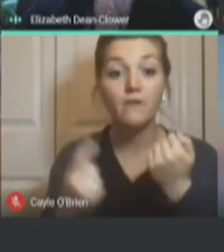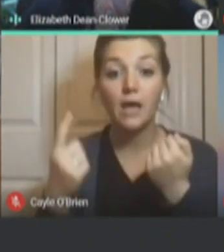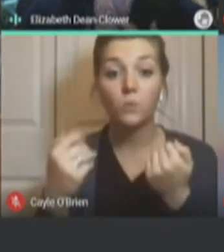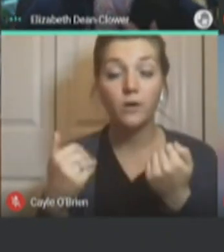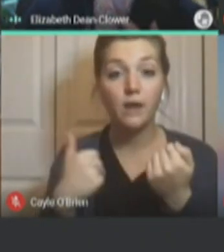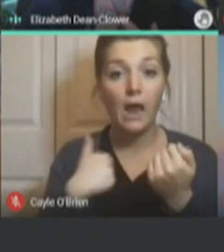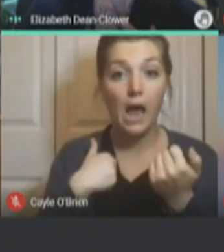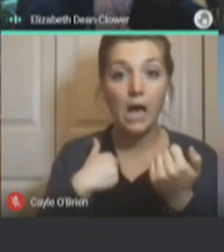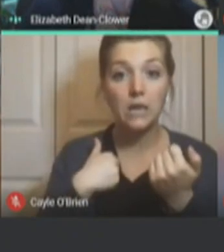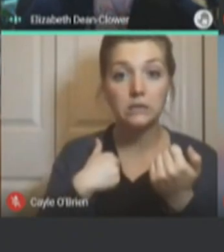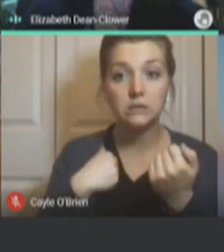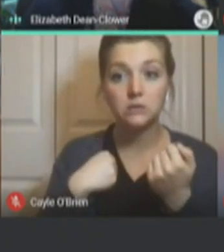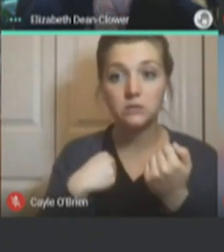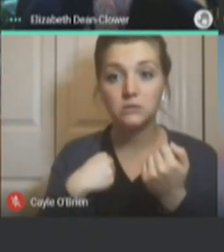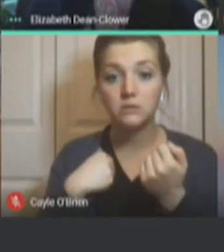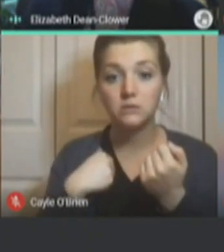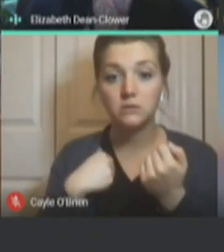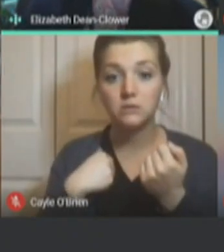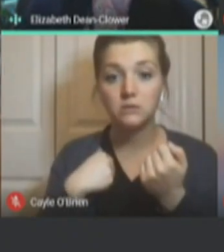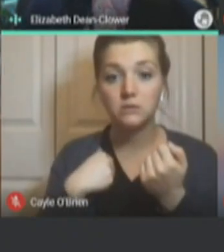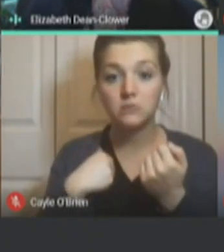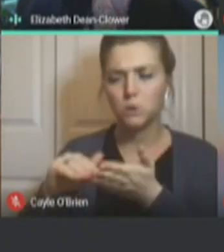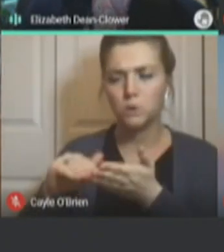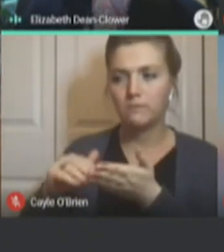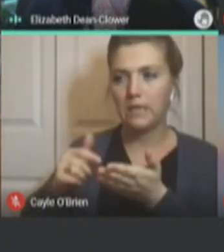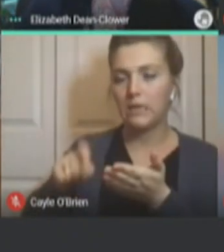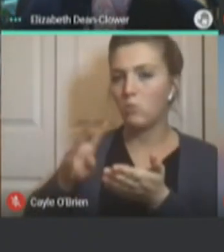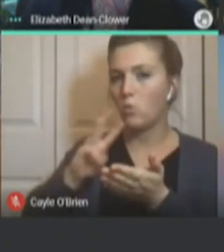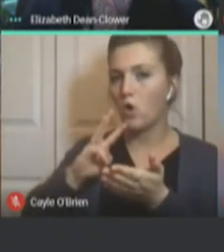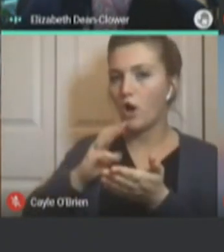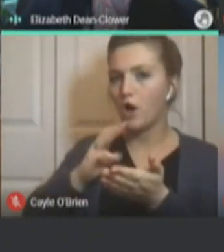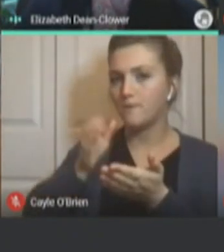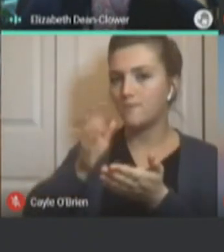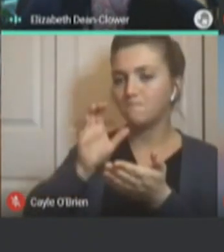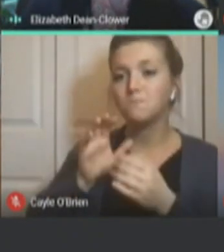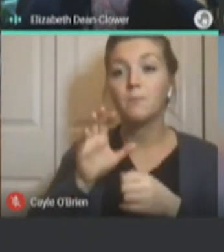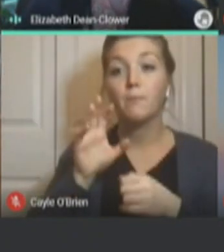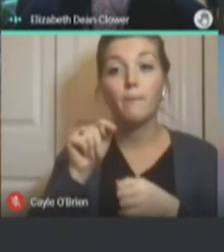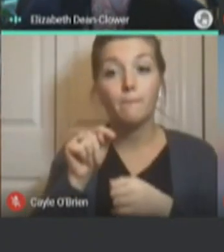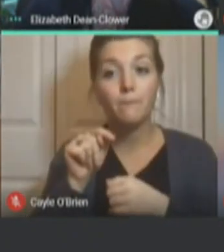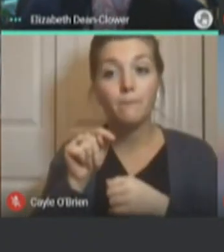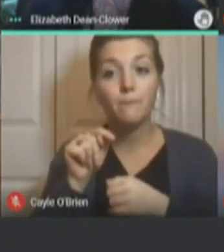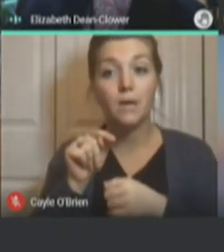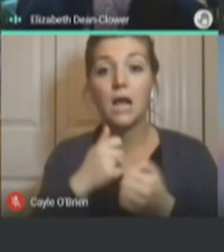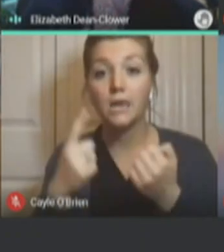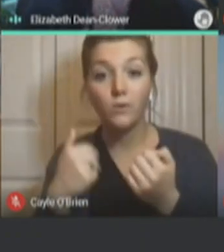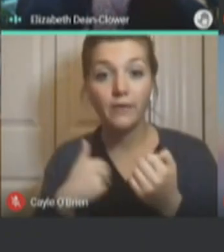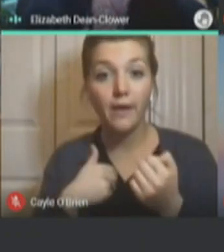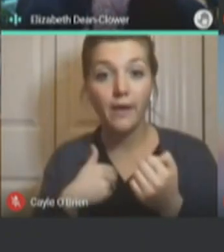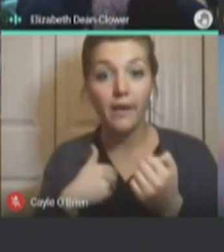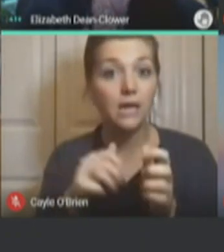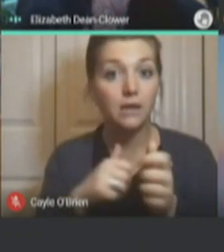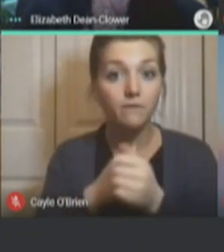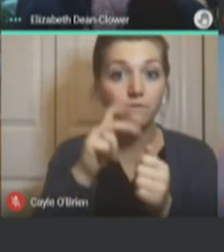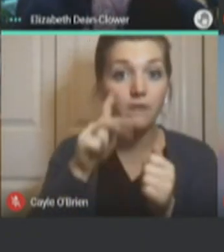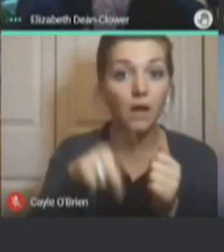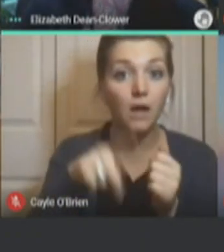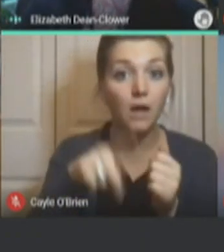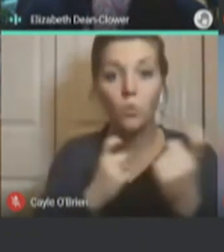excuse me, I just need to get water. If anyone has any follow-up questions or comments, you can contact